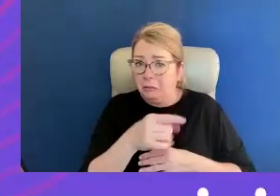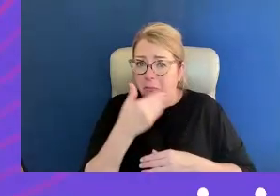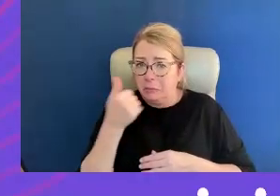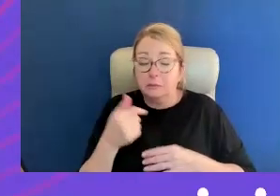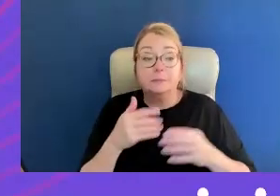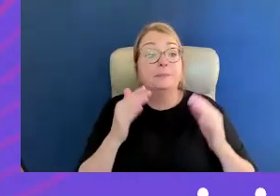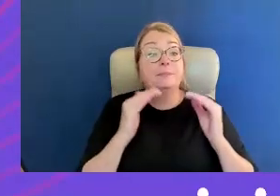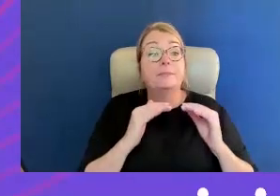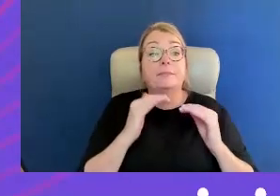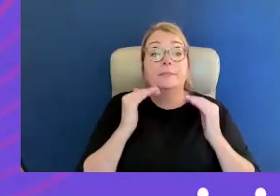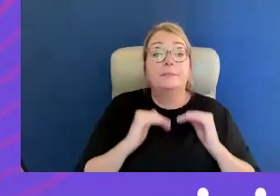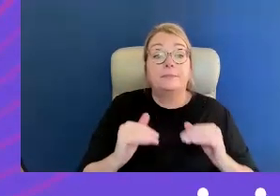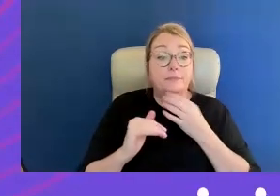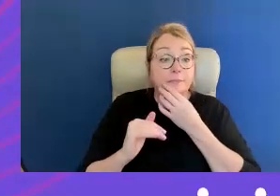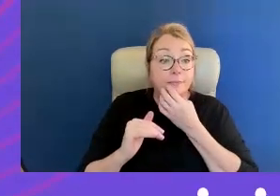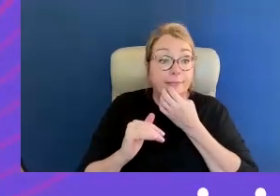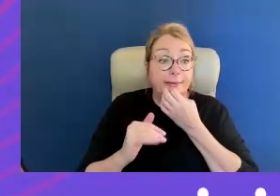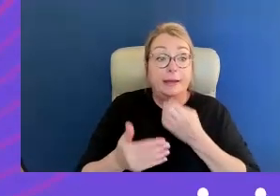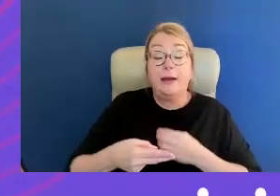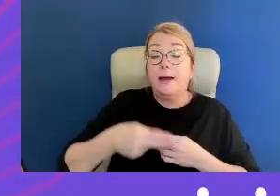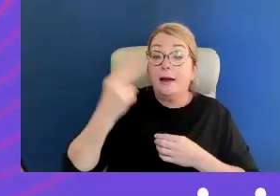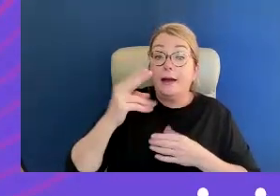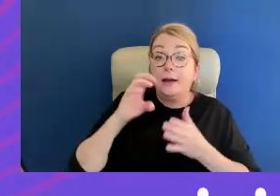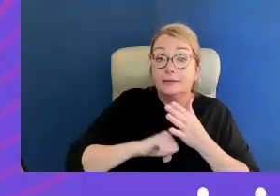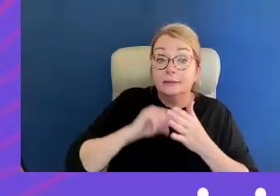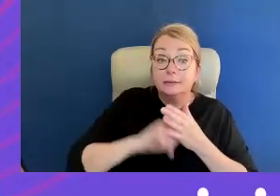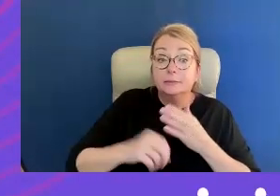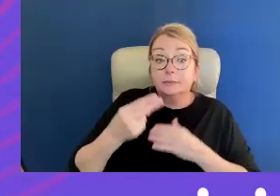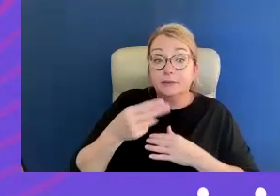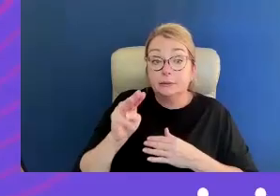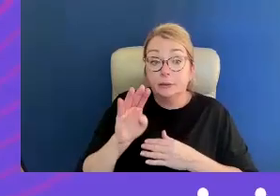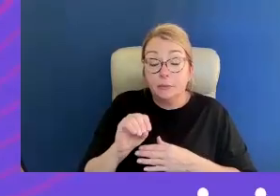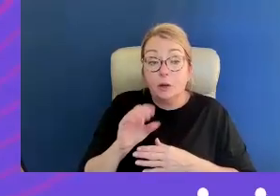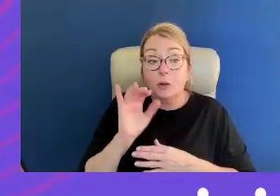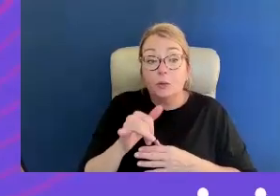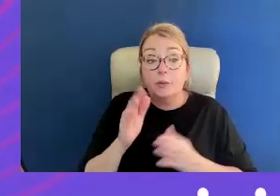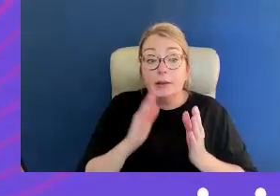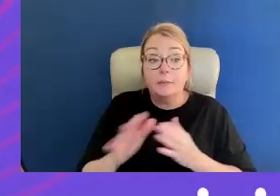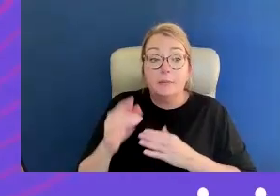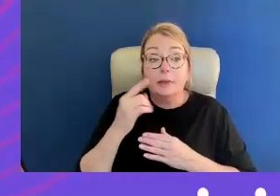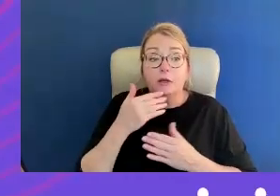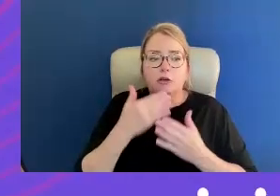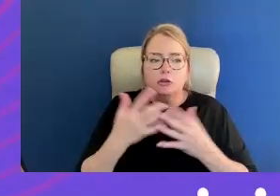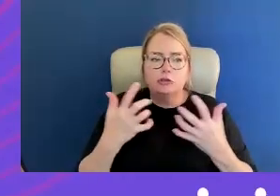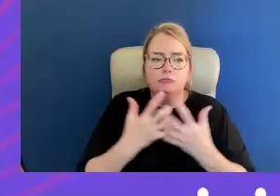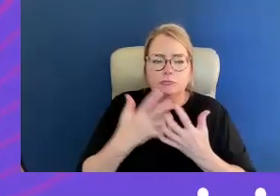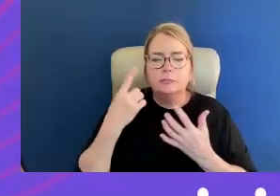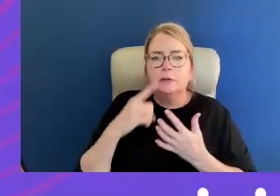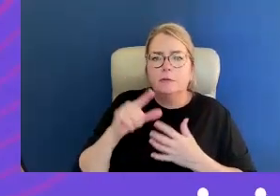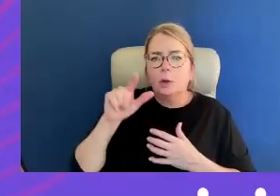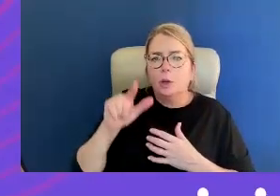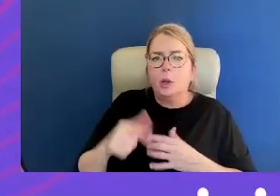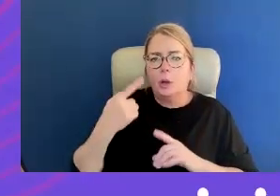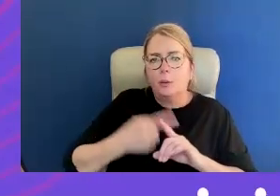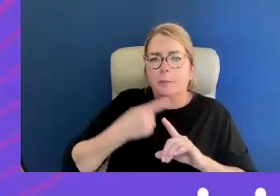Now, our Kaiser High Deductible HMO plan. This plan right here is actually a good fit for anyone who wants lower monthly employee